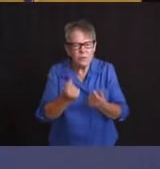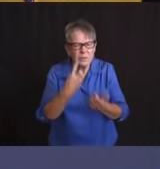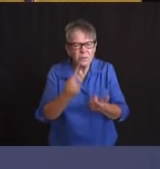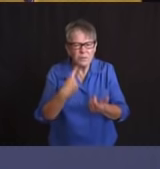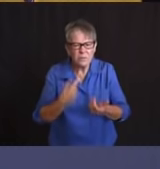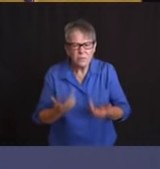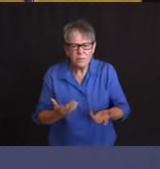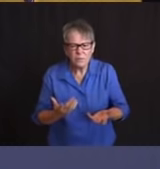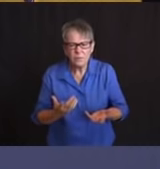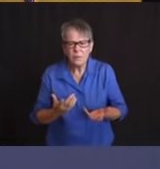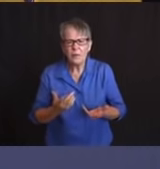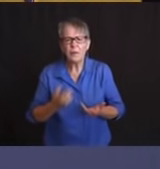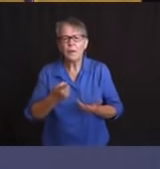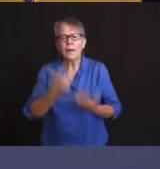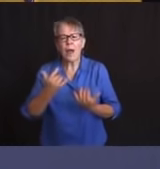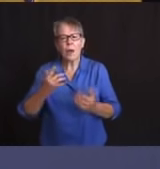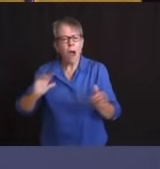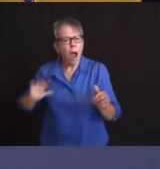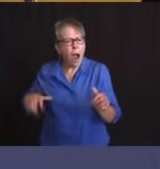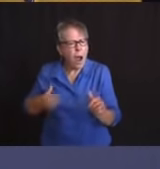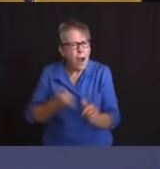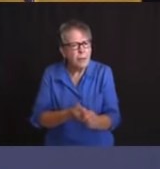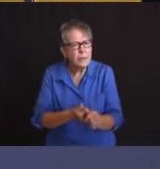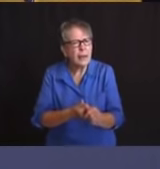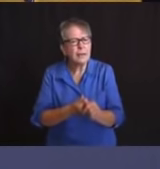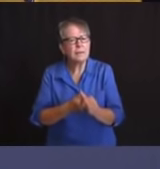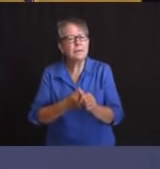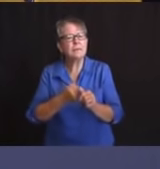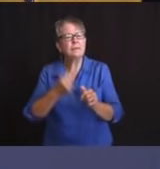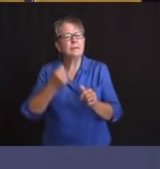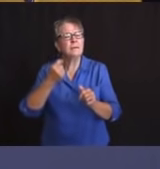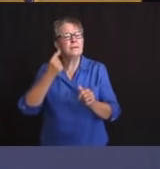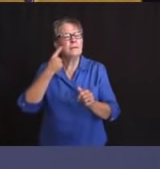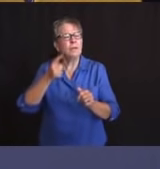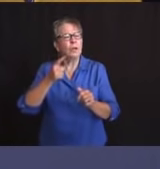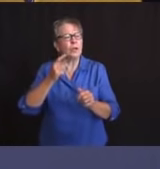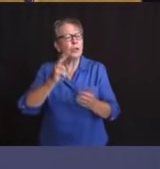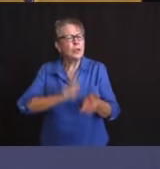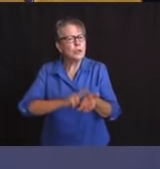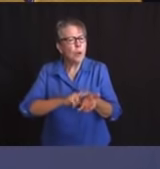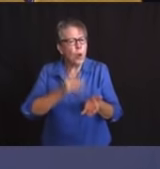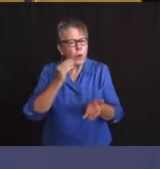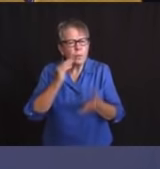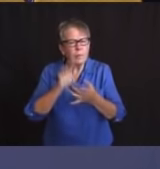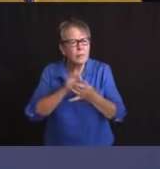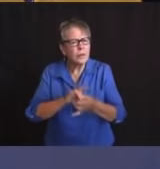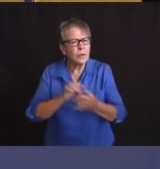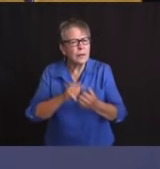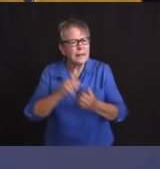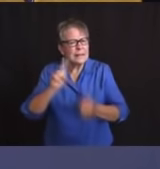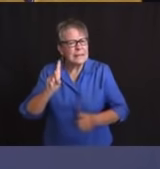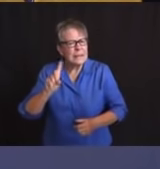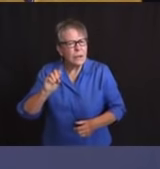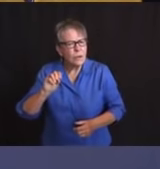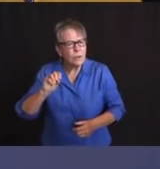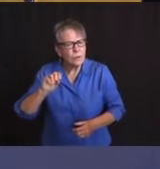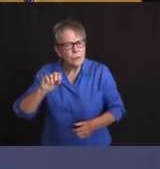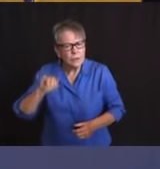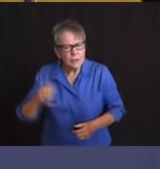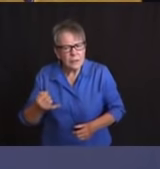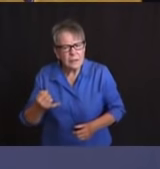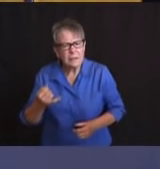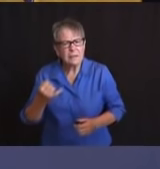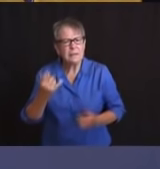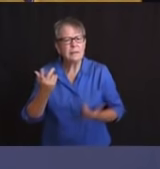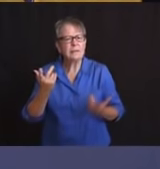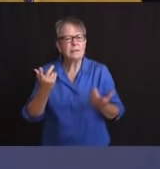home data? And does the potential of a federal investigation, even if limited in scope, interfere with your own plans to review how nursing homes in New